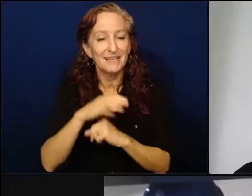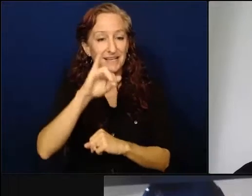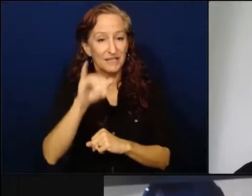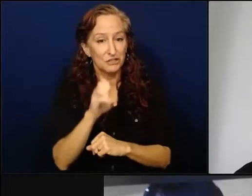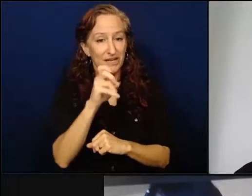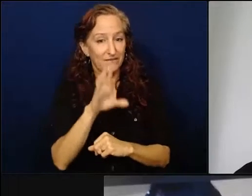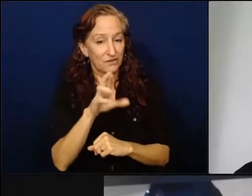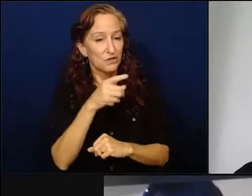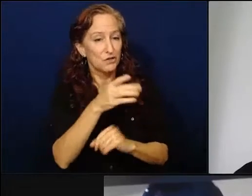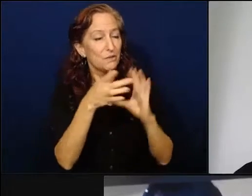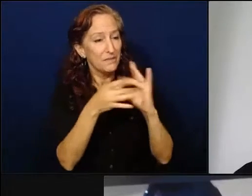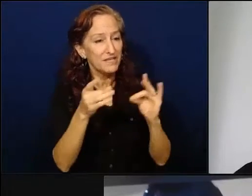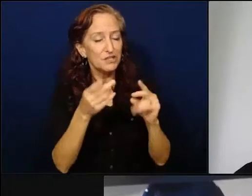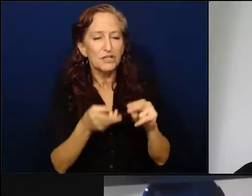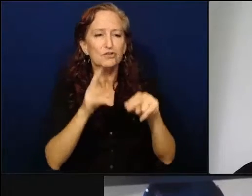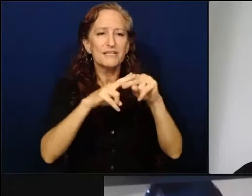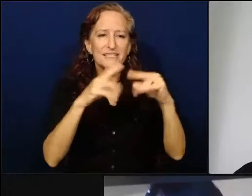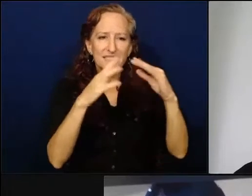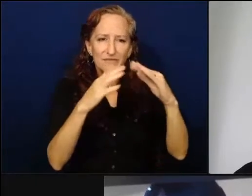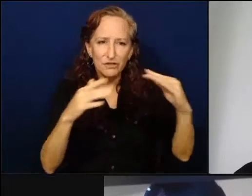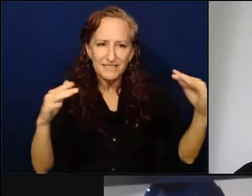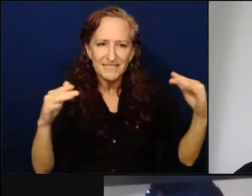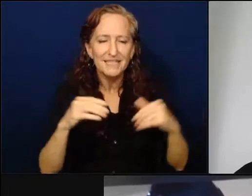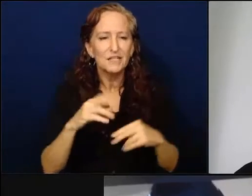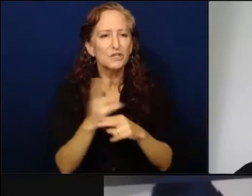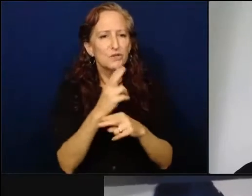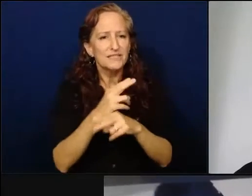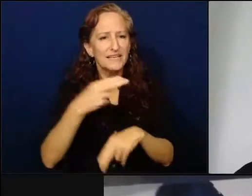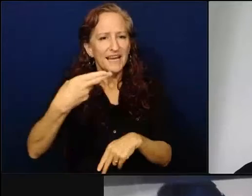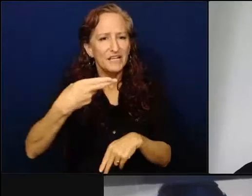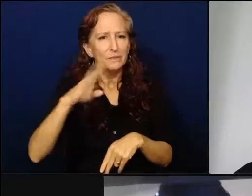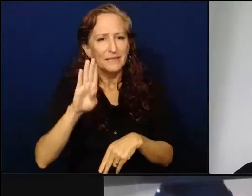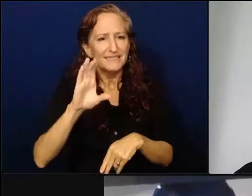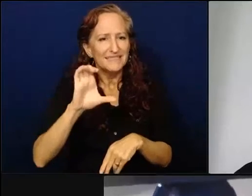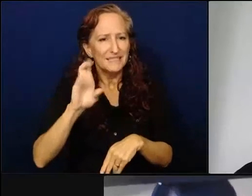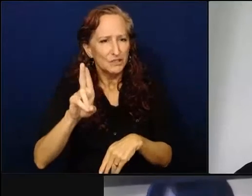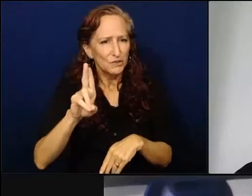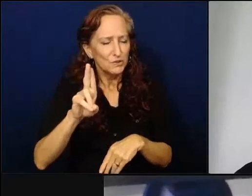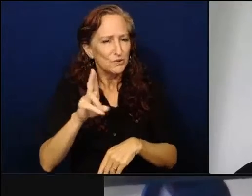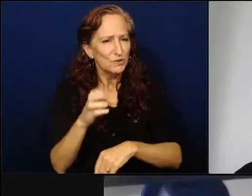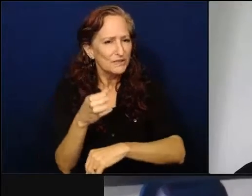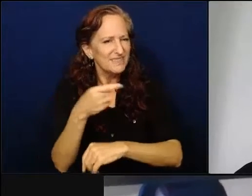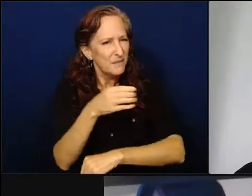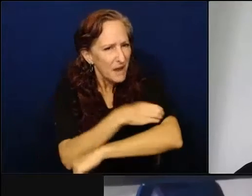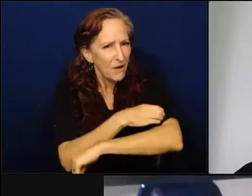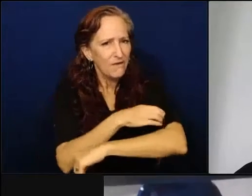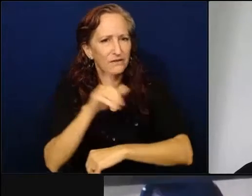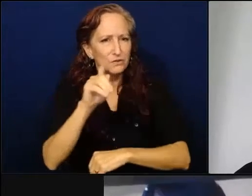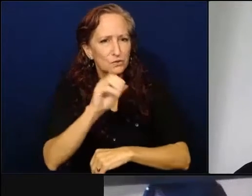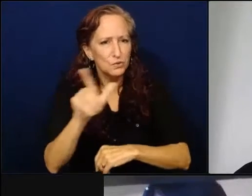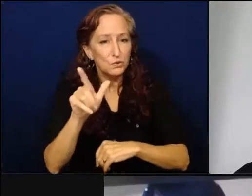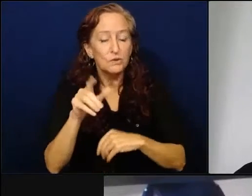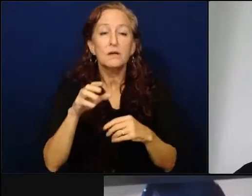of diversity, that you need to use HBCUs as talent pools, and that you really have to provide additional training for your